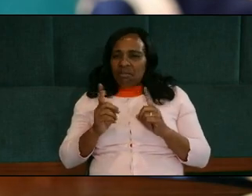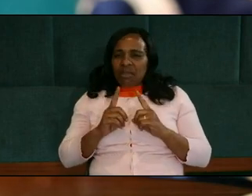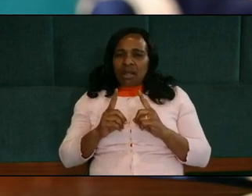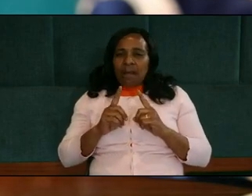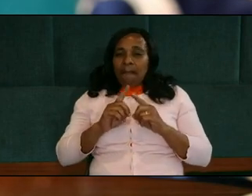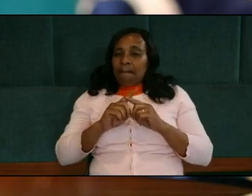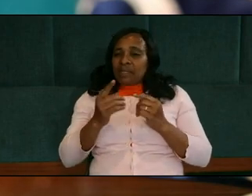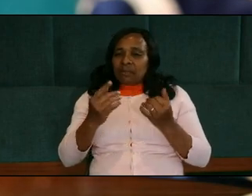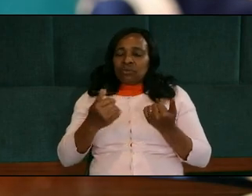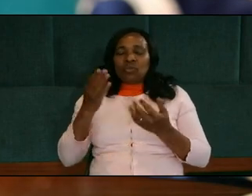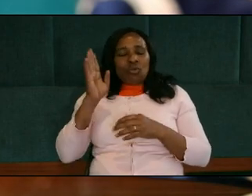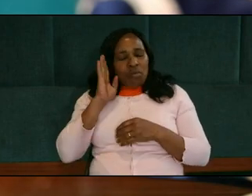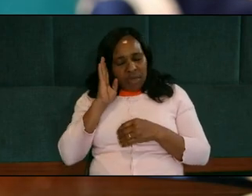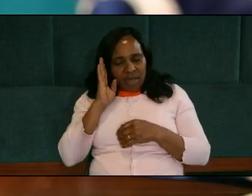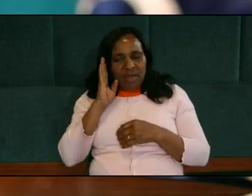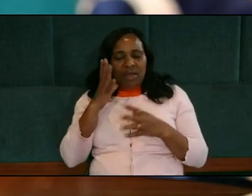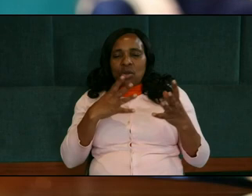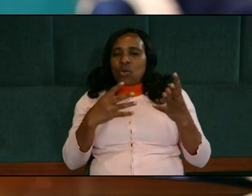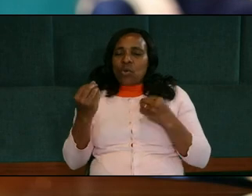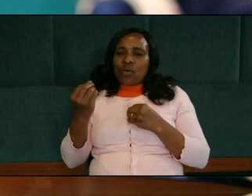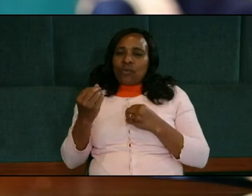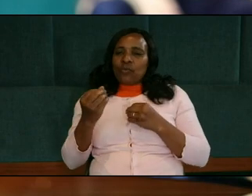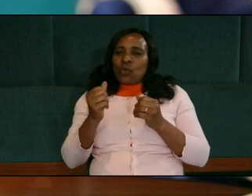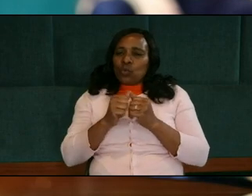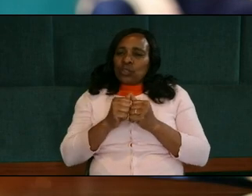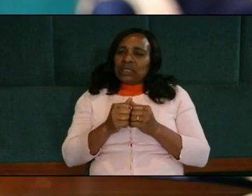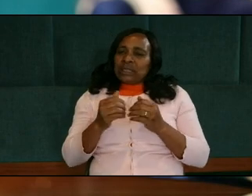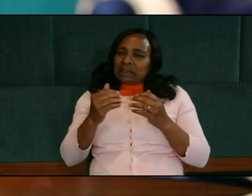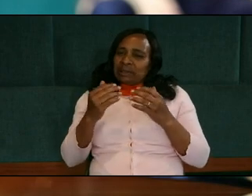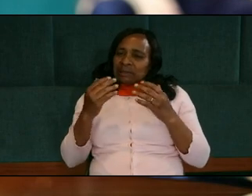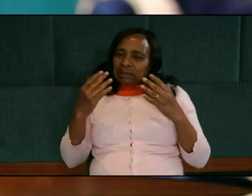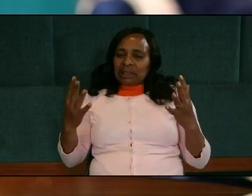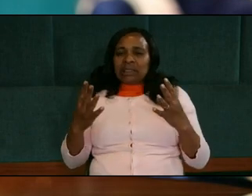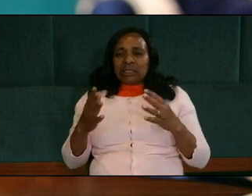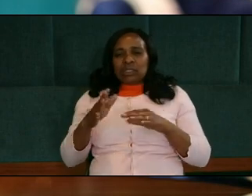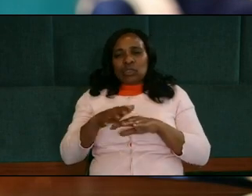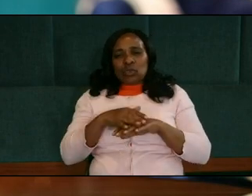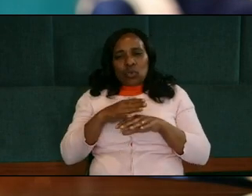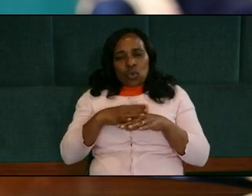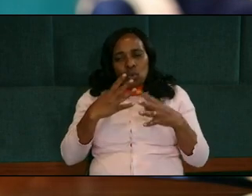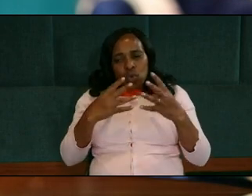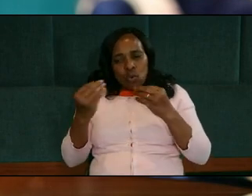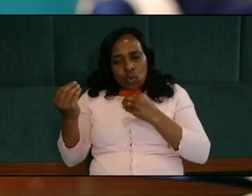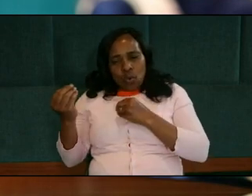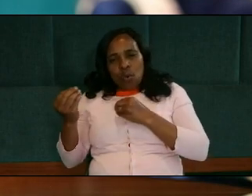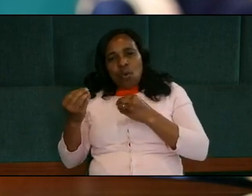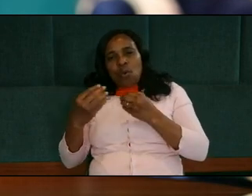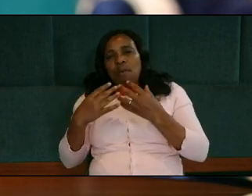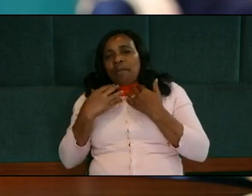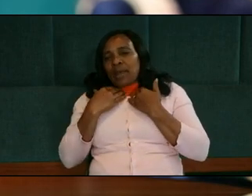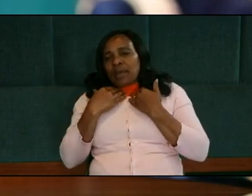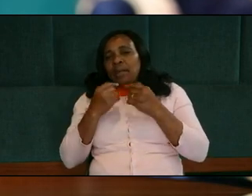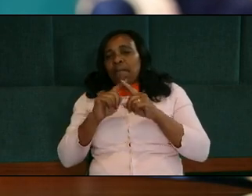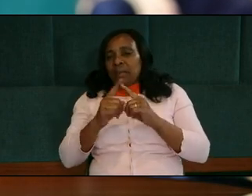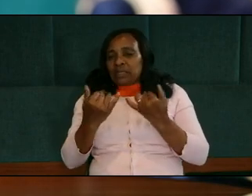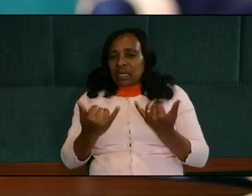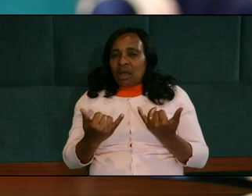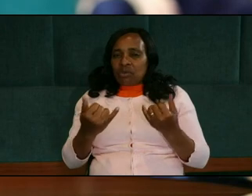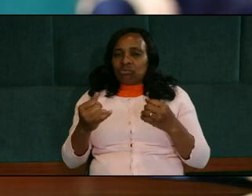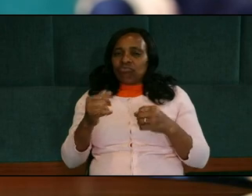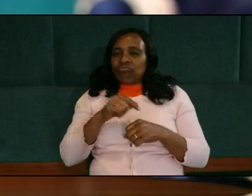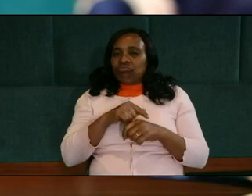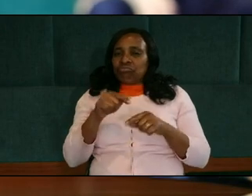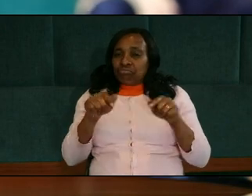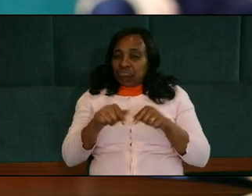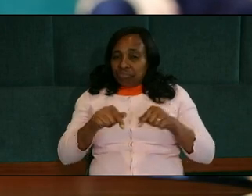had to obey. With great reluctance, she slowly made her way to bed, but she was too scared to